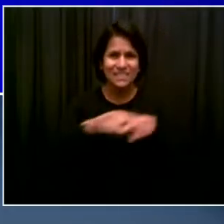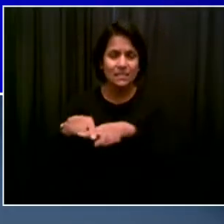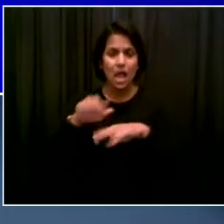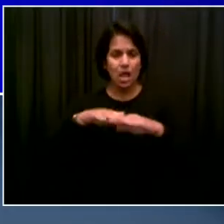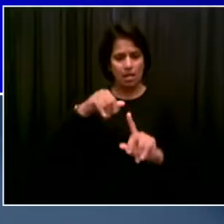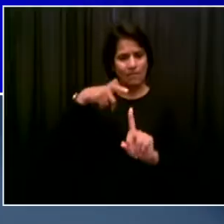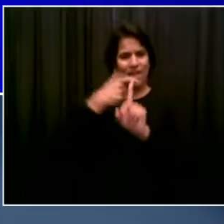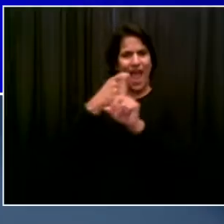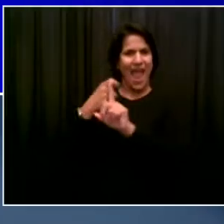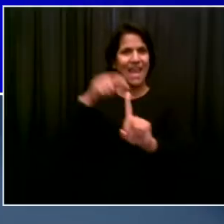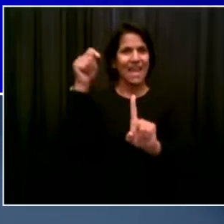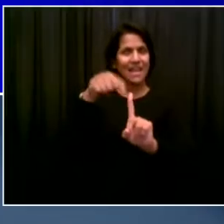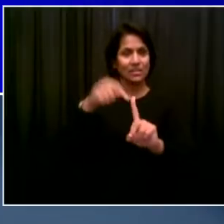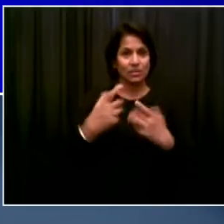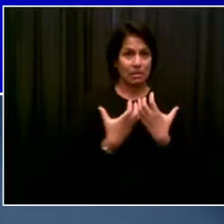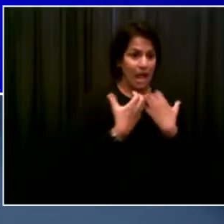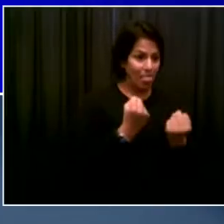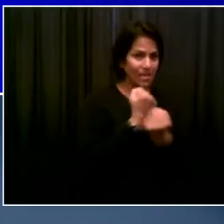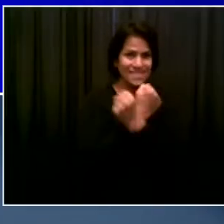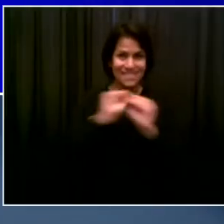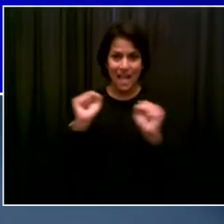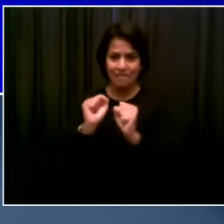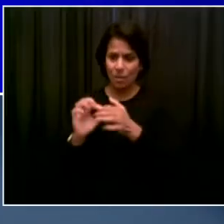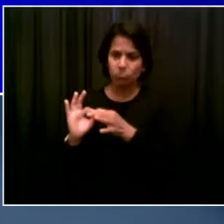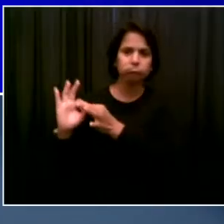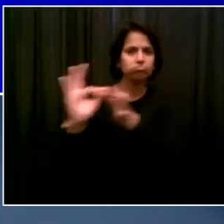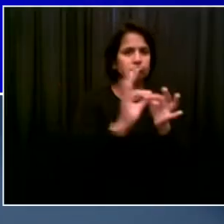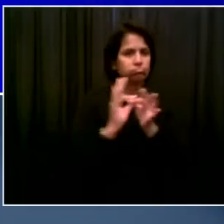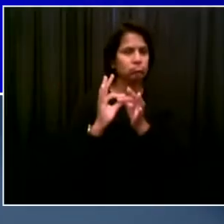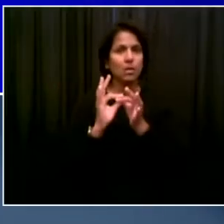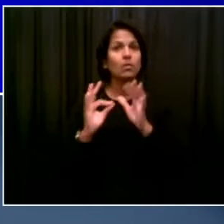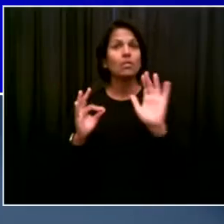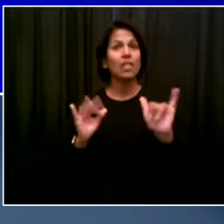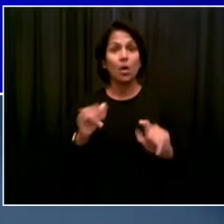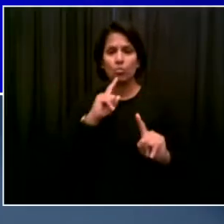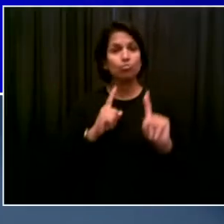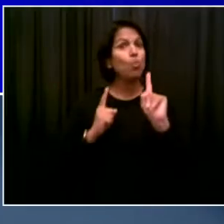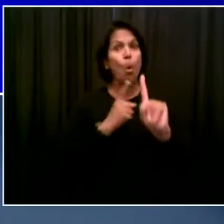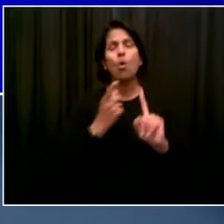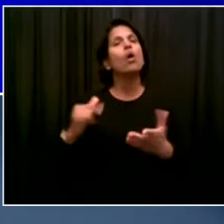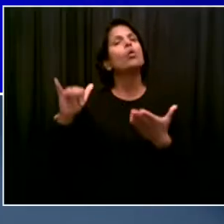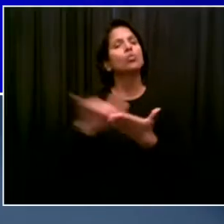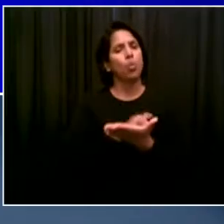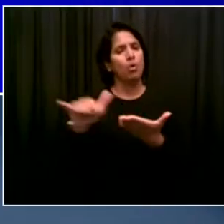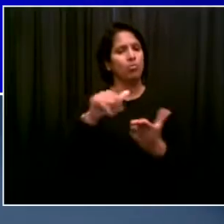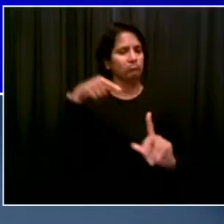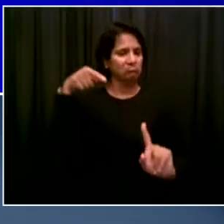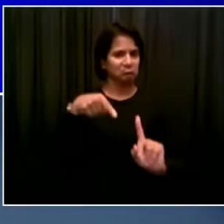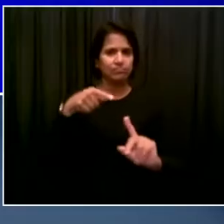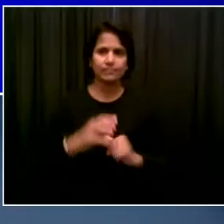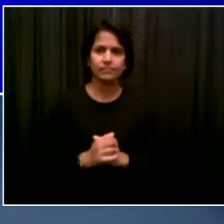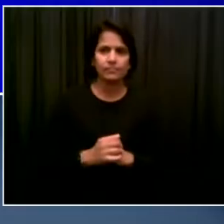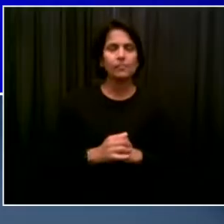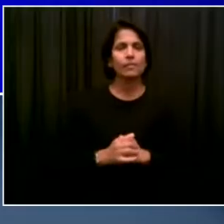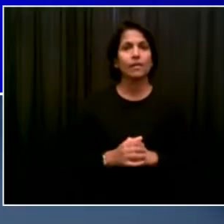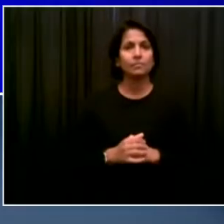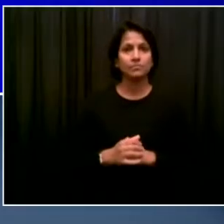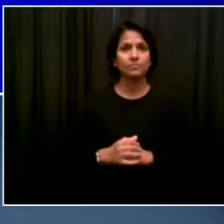everyone is safe. We need to make this whole city safe. We need to save lives, and we do it with